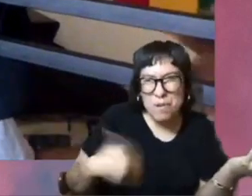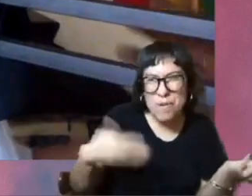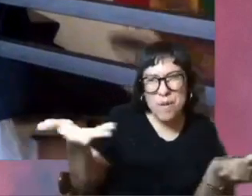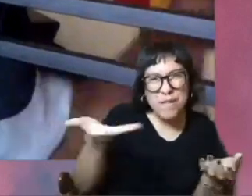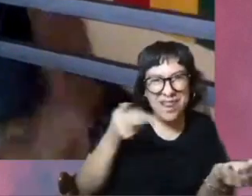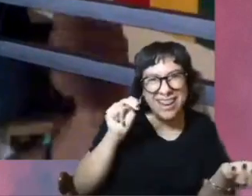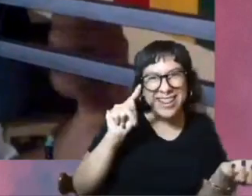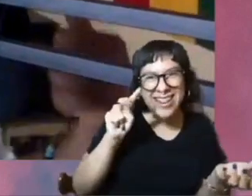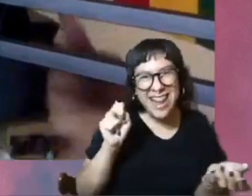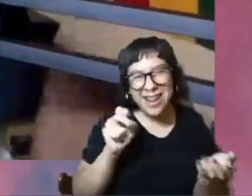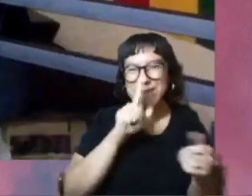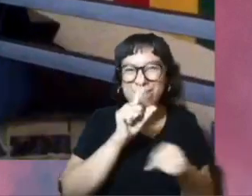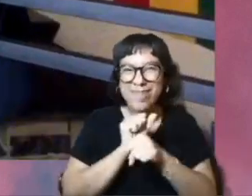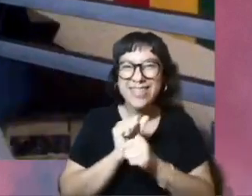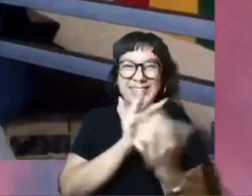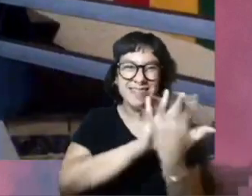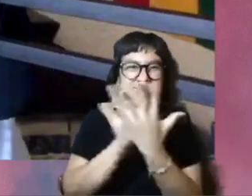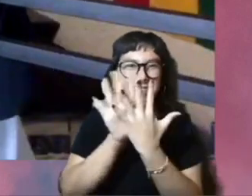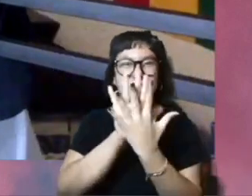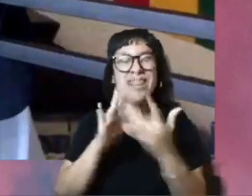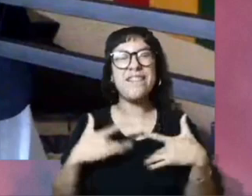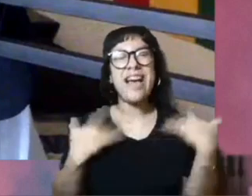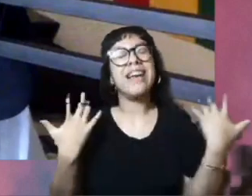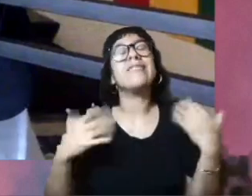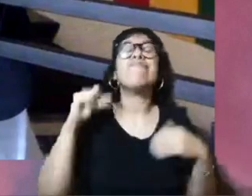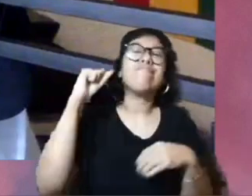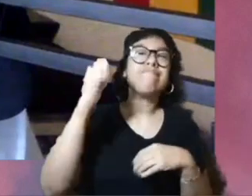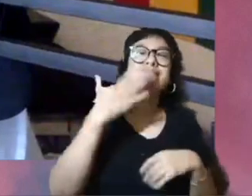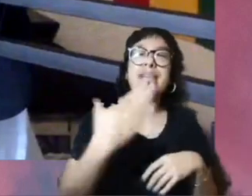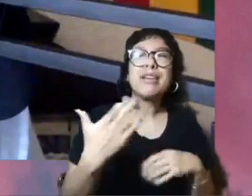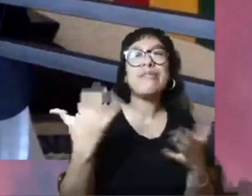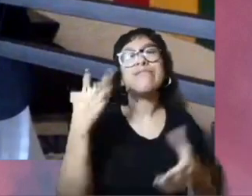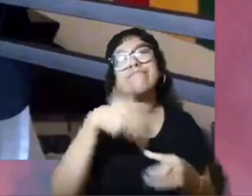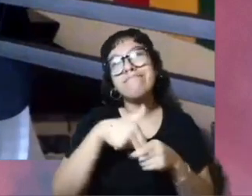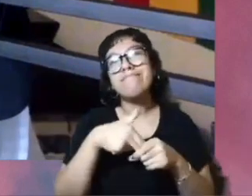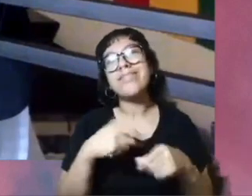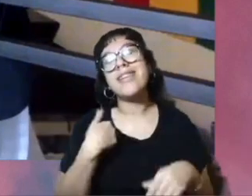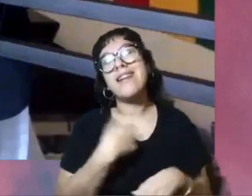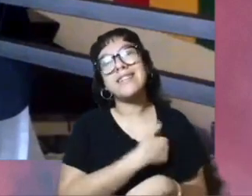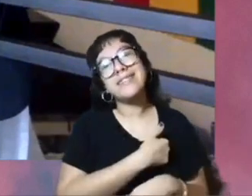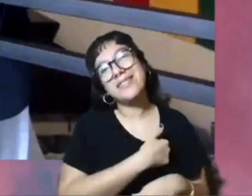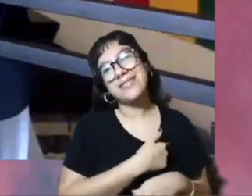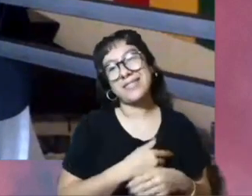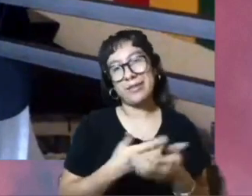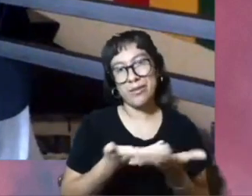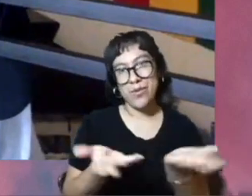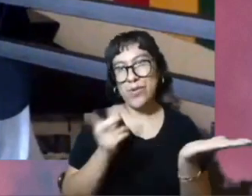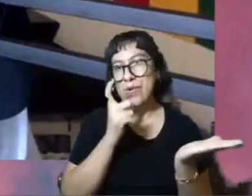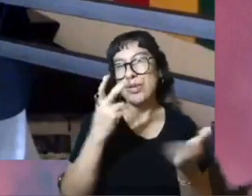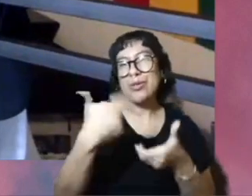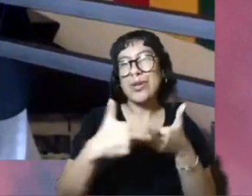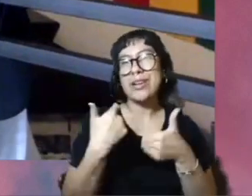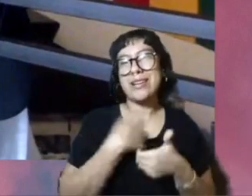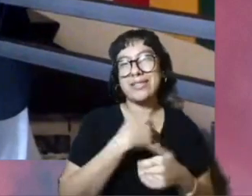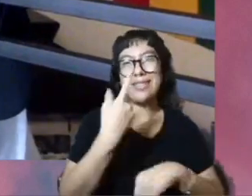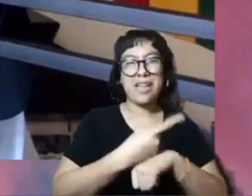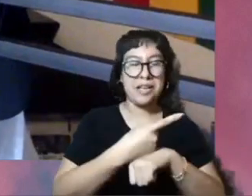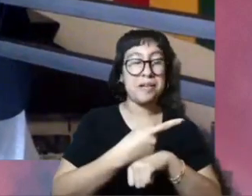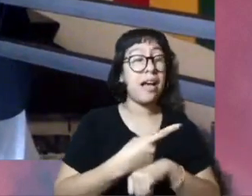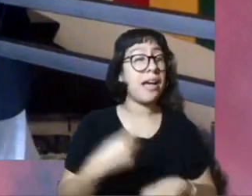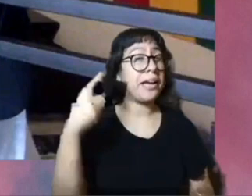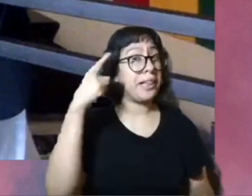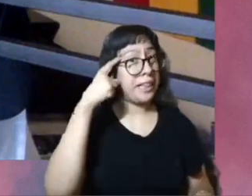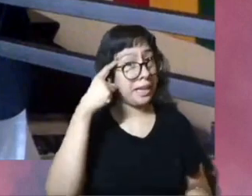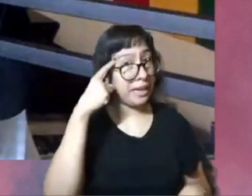Youth Speaks event, but we got him in here today. So yeah, shouts out to you for being here and everybody else for joining us. I